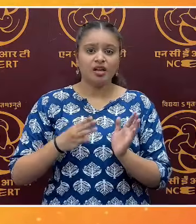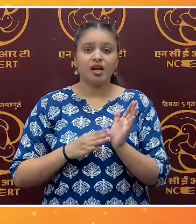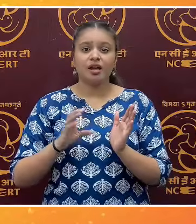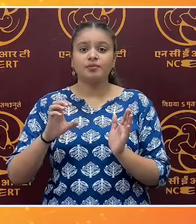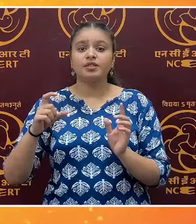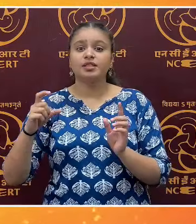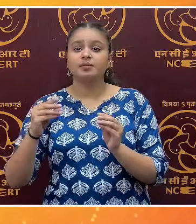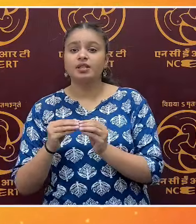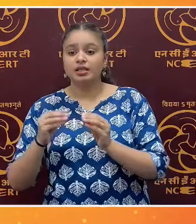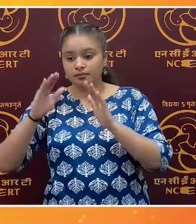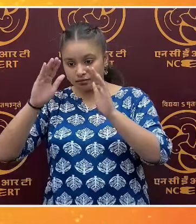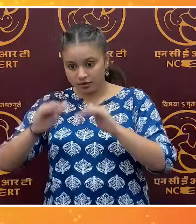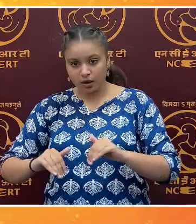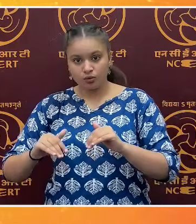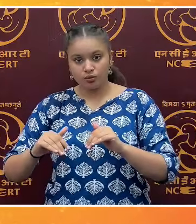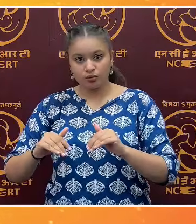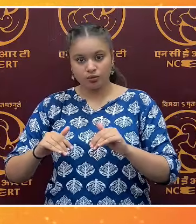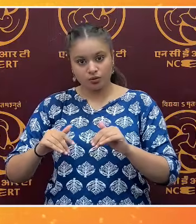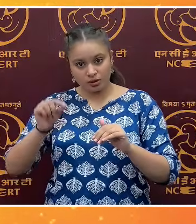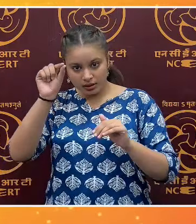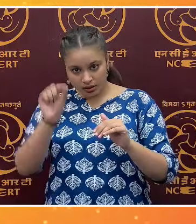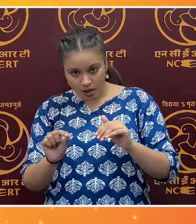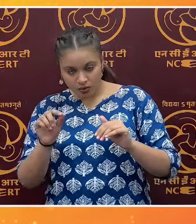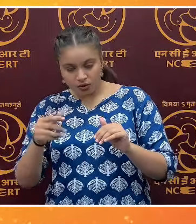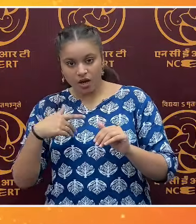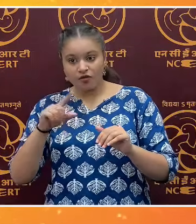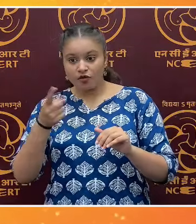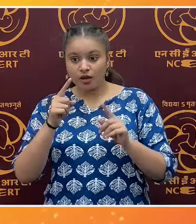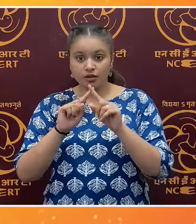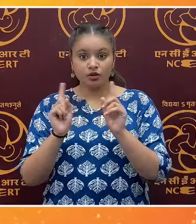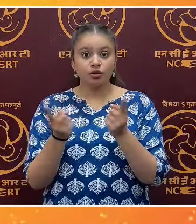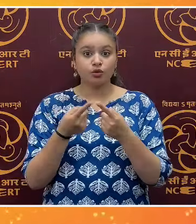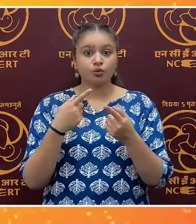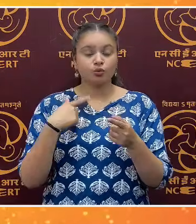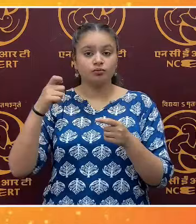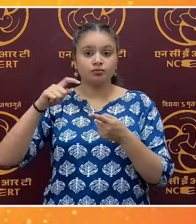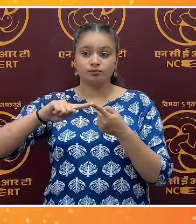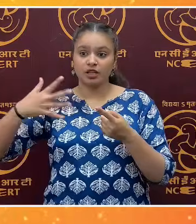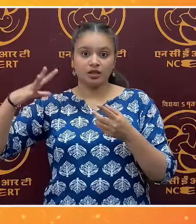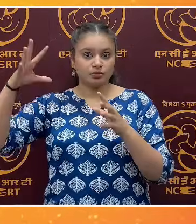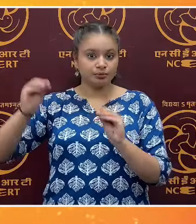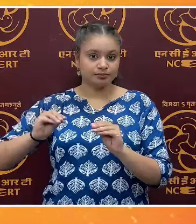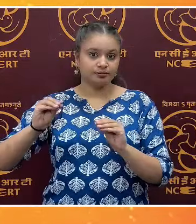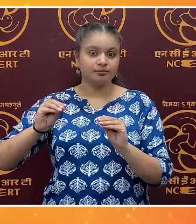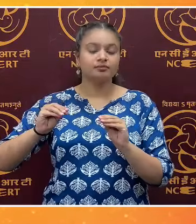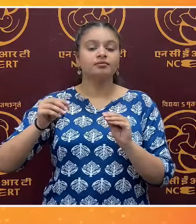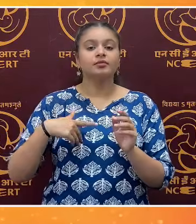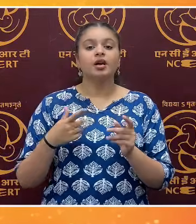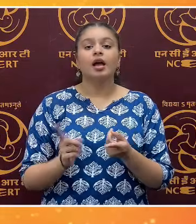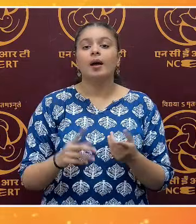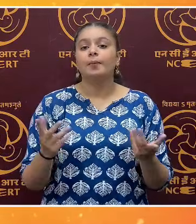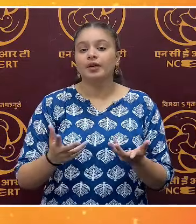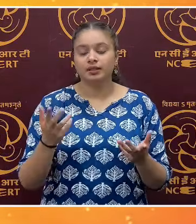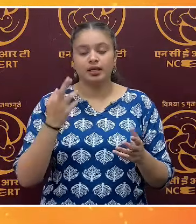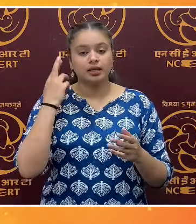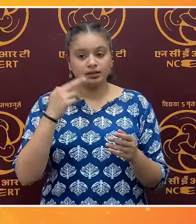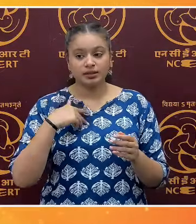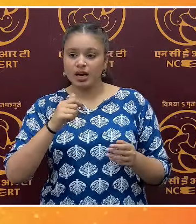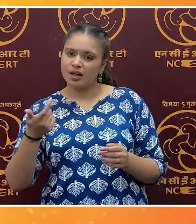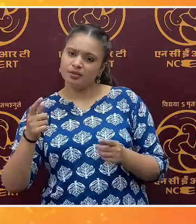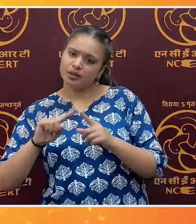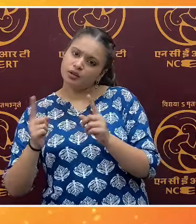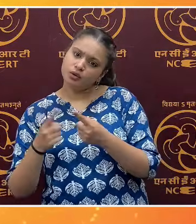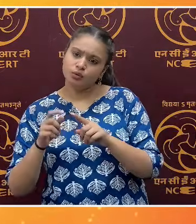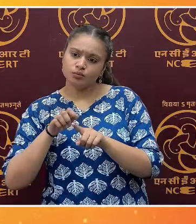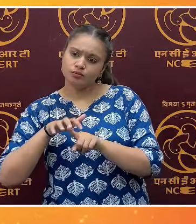goes down, and the entire circuit of one room is stopped. So what exactly happens over there? Because and in other rooms the current